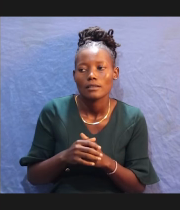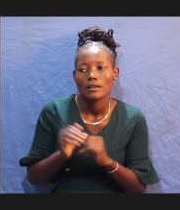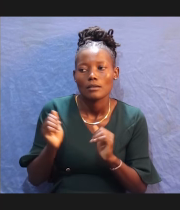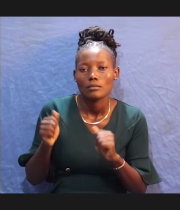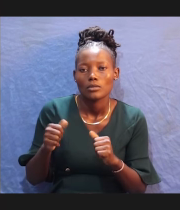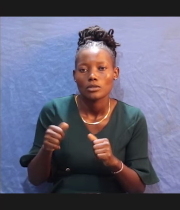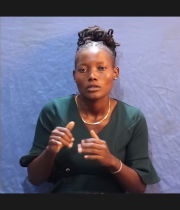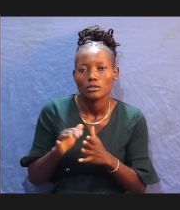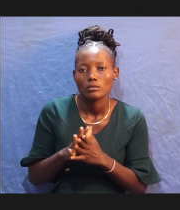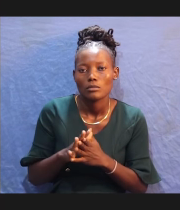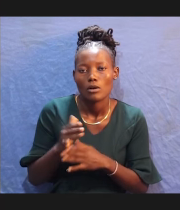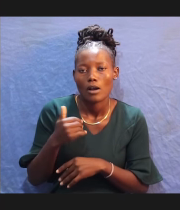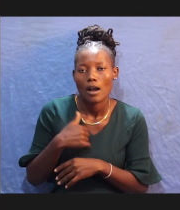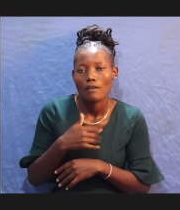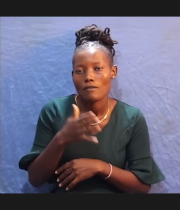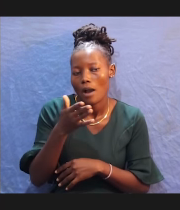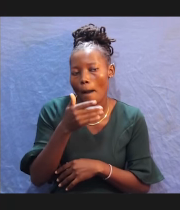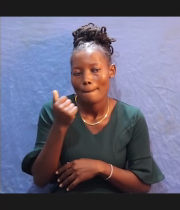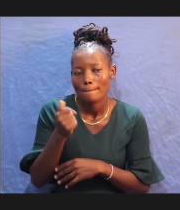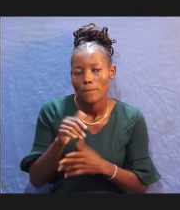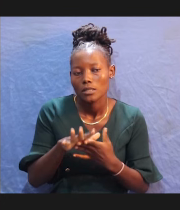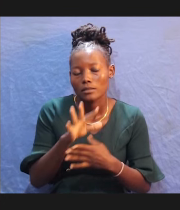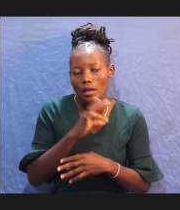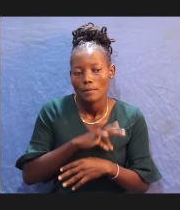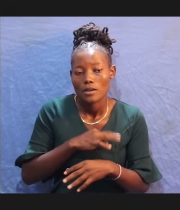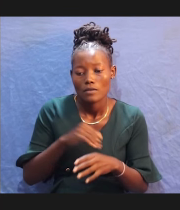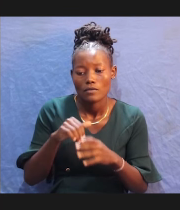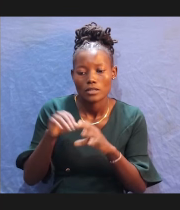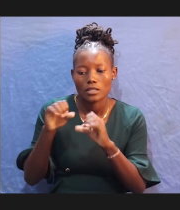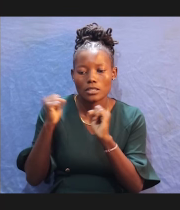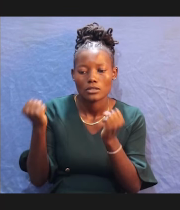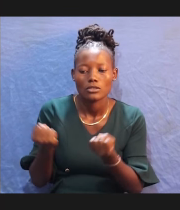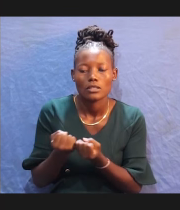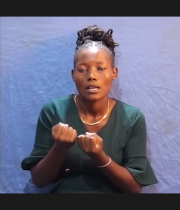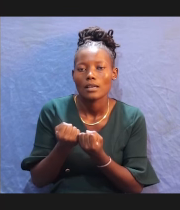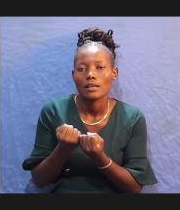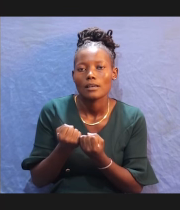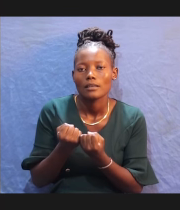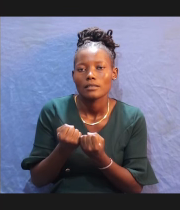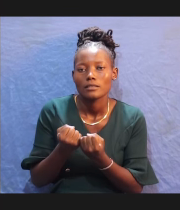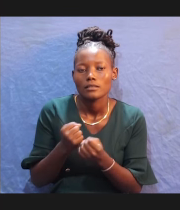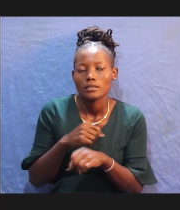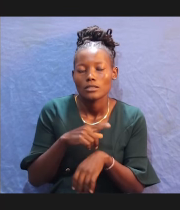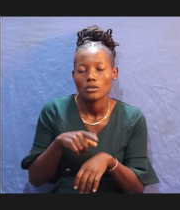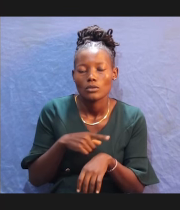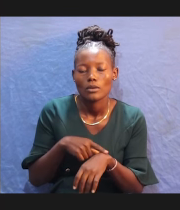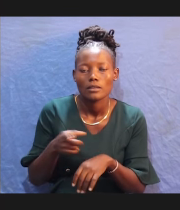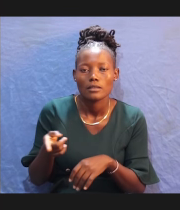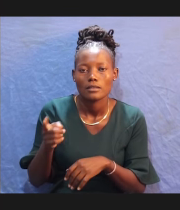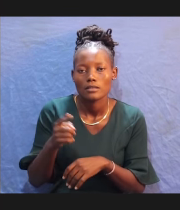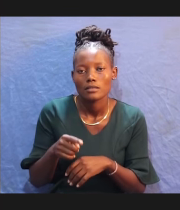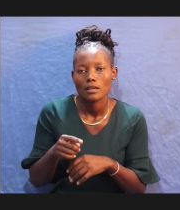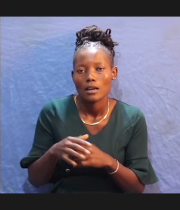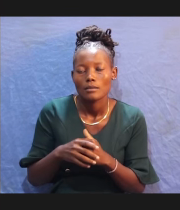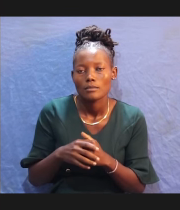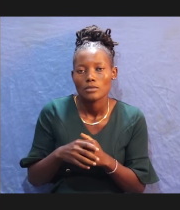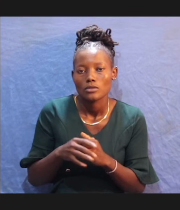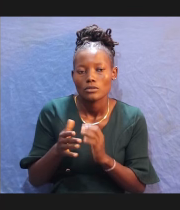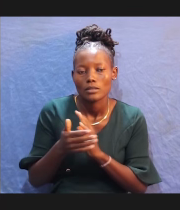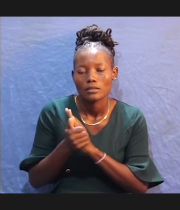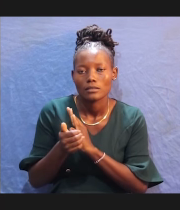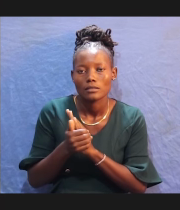leave a better impact in their society, in their community, but also in your team when it comes to those